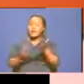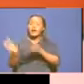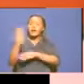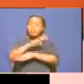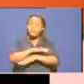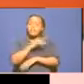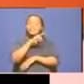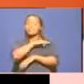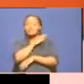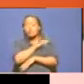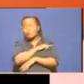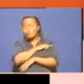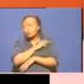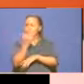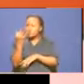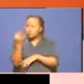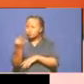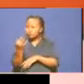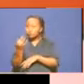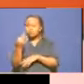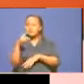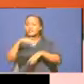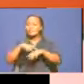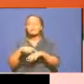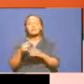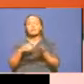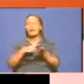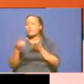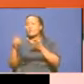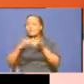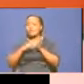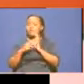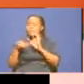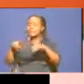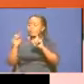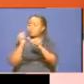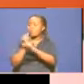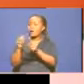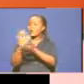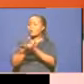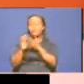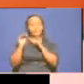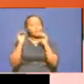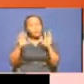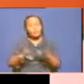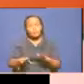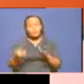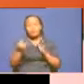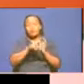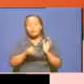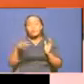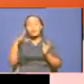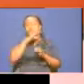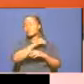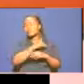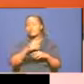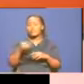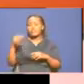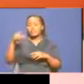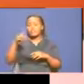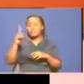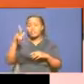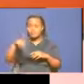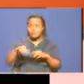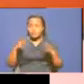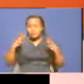or three times a week. Yeah. So they're not at the workplace. So we are basically losing the GDP that this person will be contributing. So